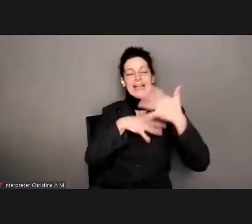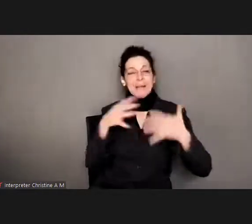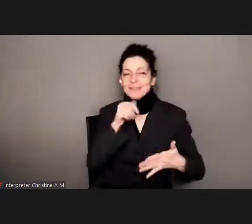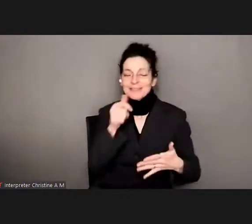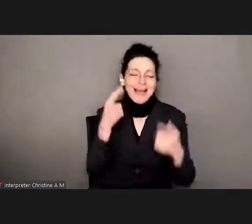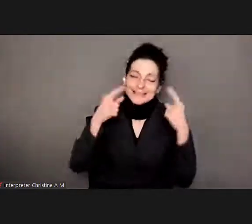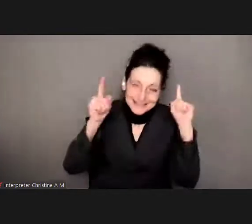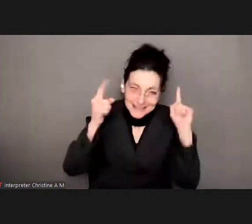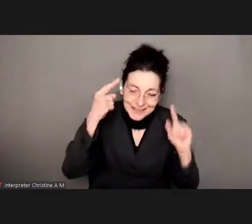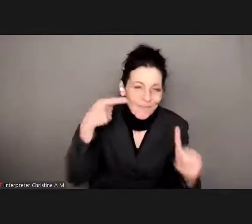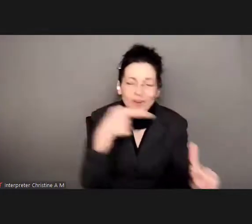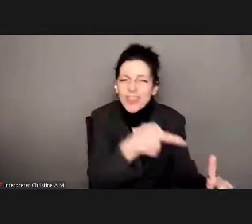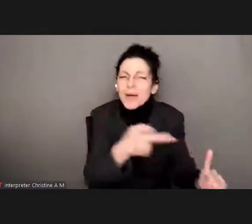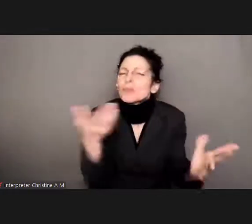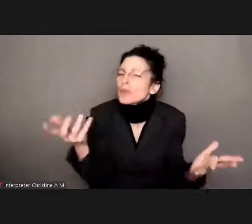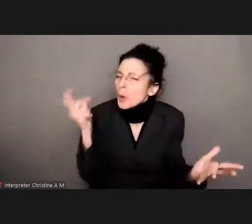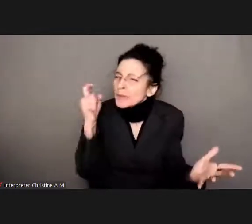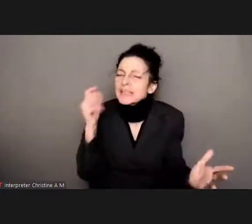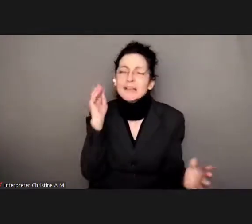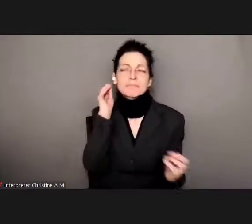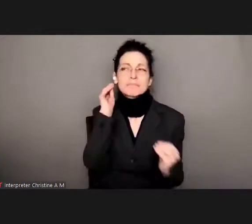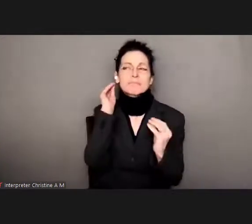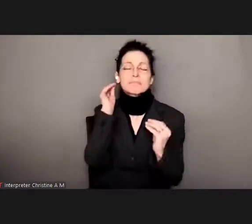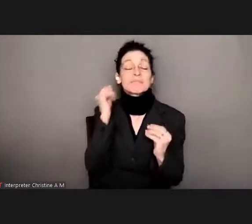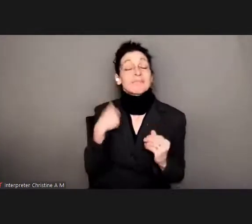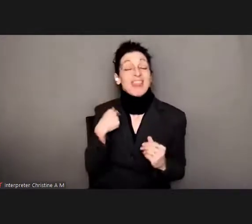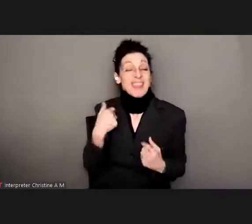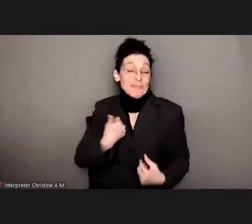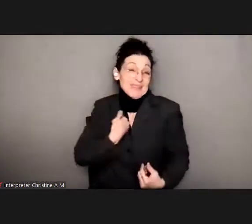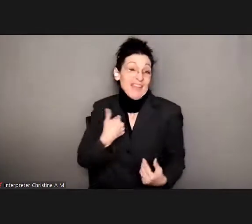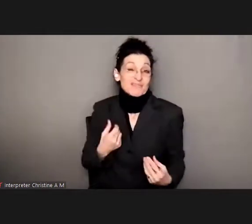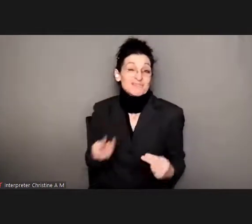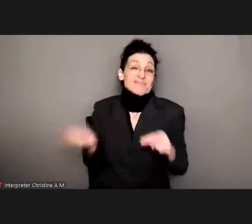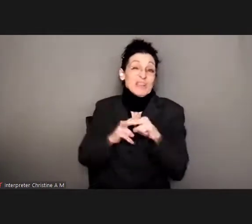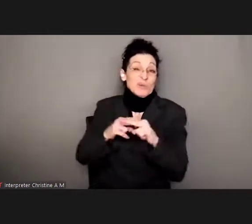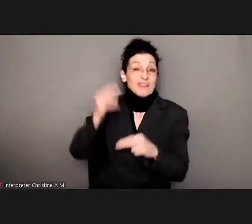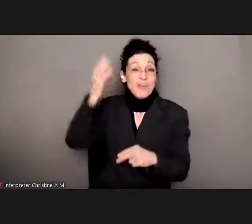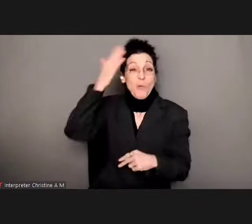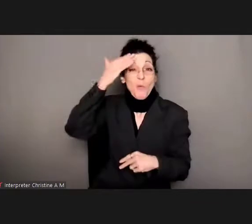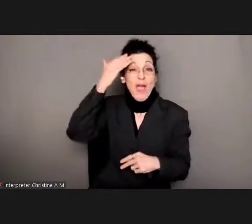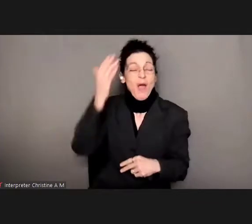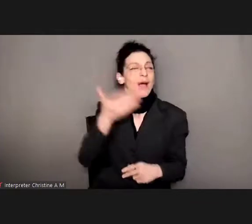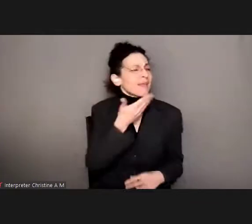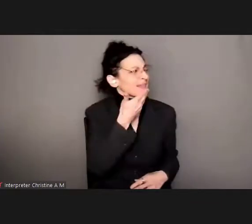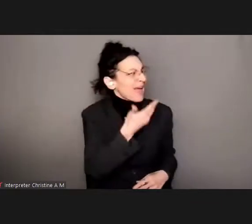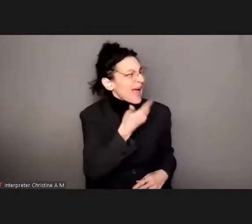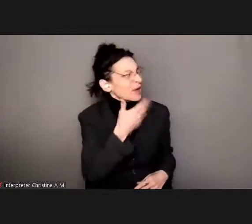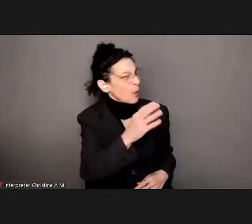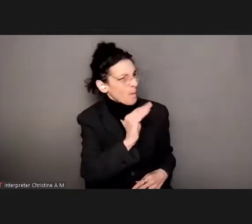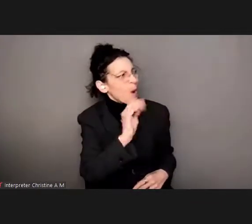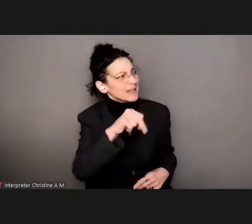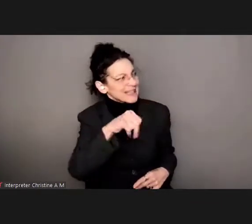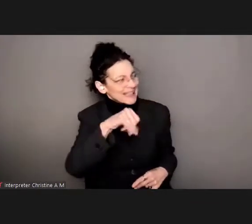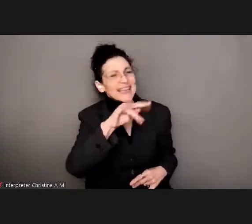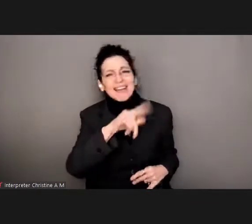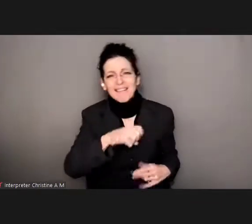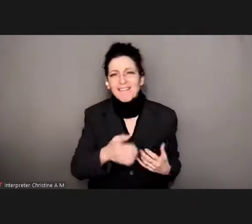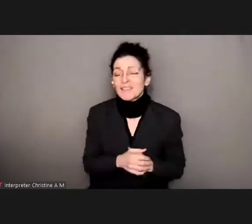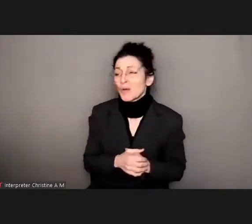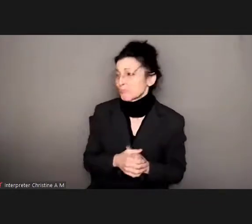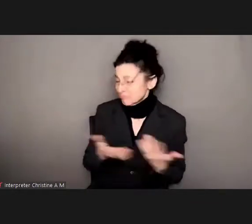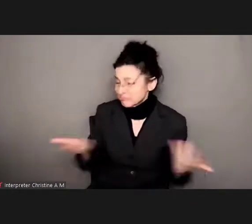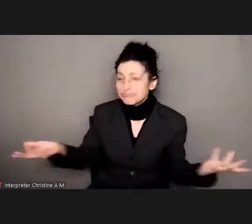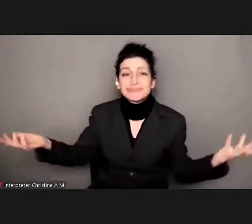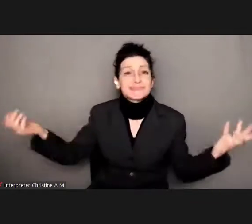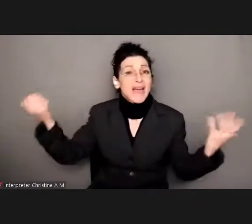Thank you. That's Monique, right? Yes. Anybody else want to jump in and just talk about